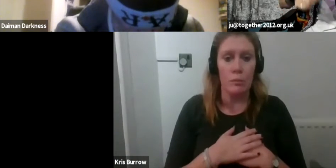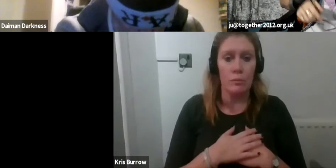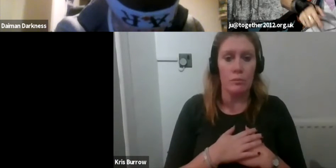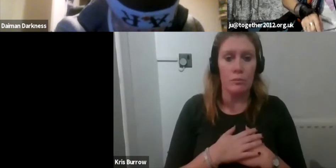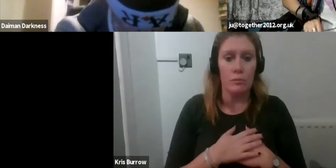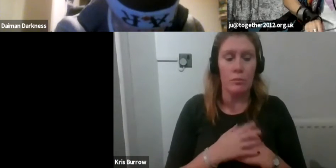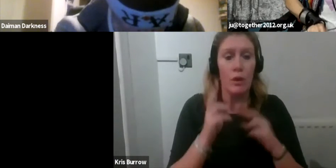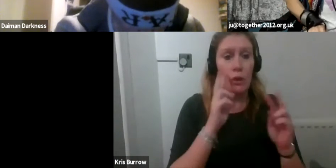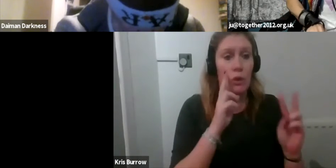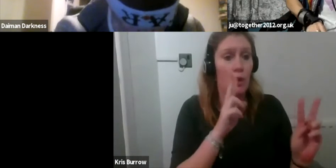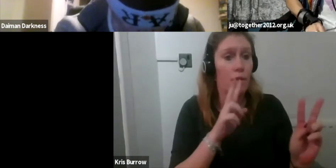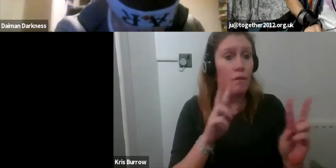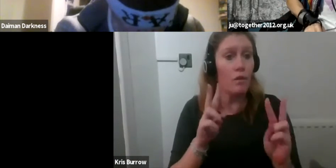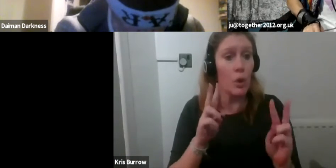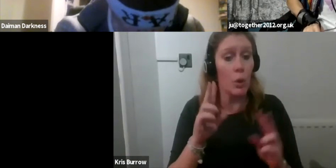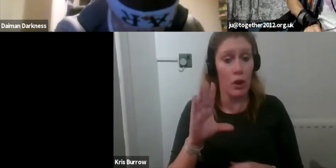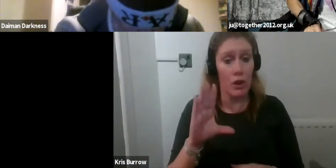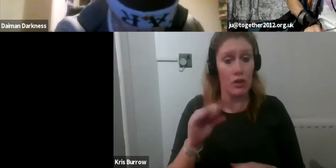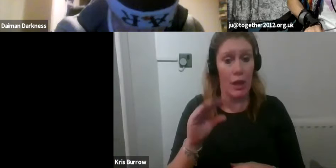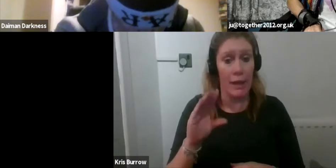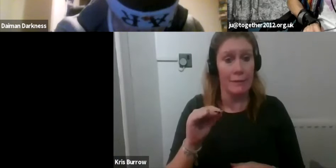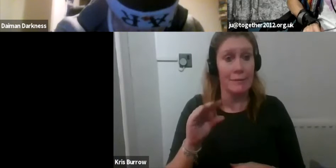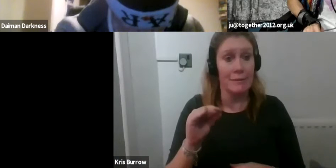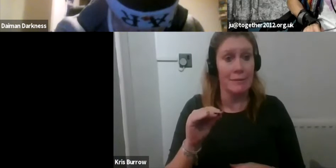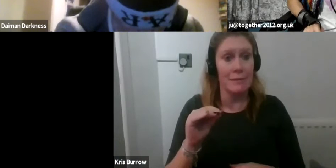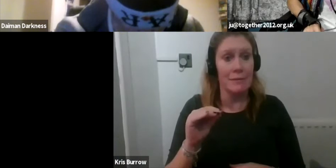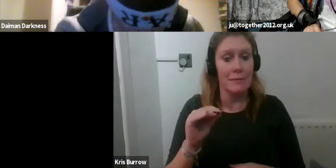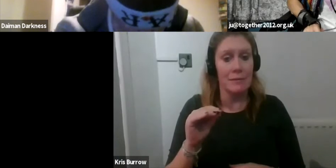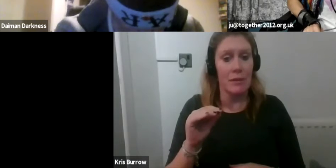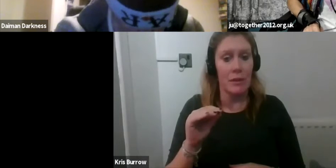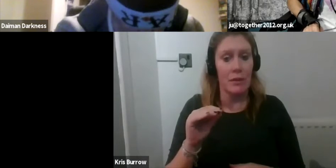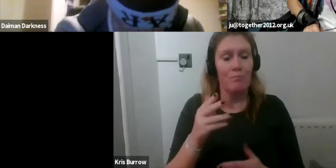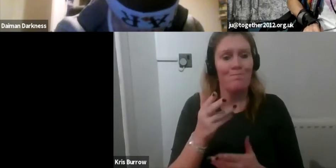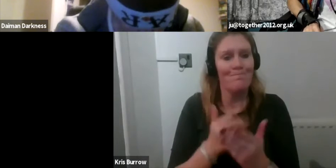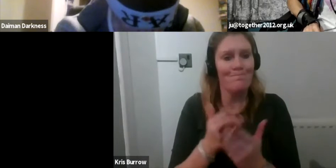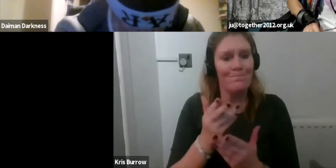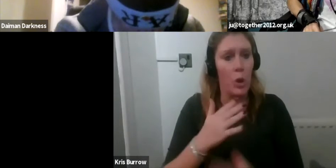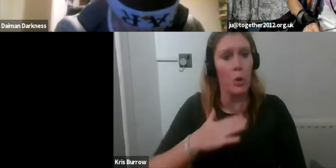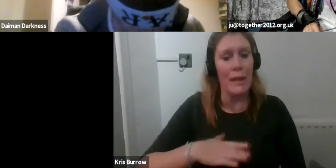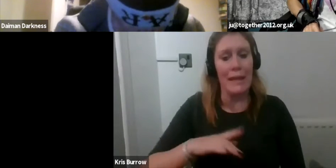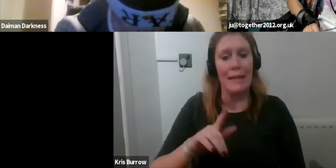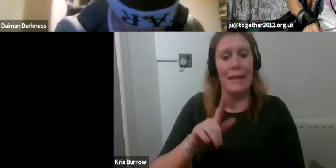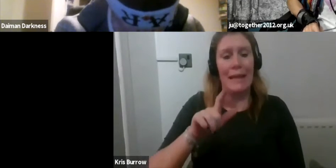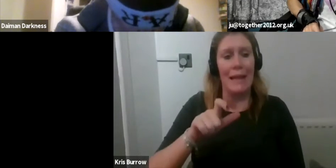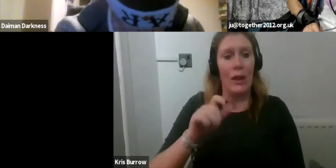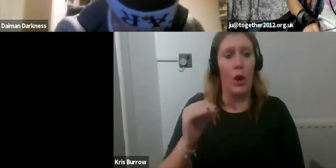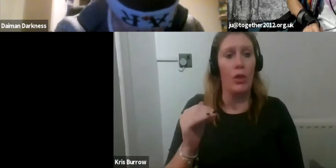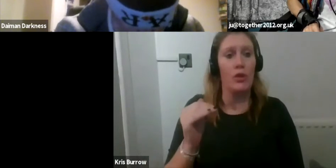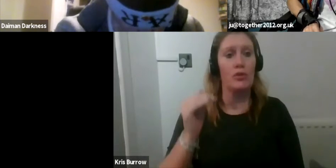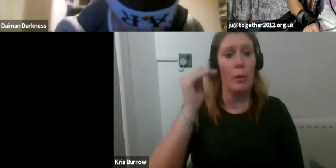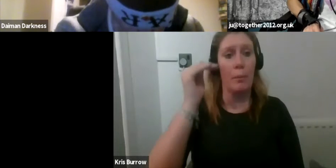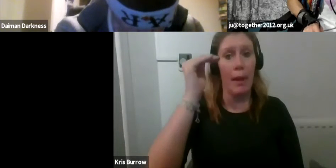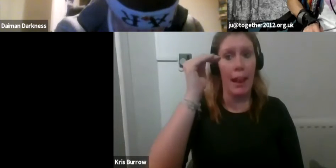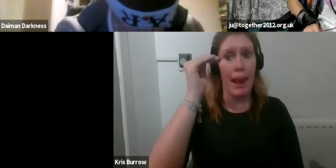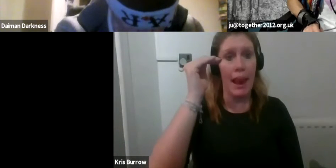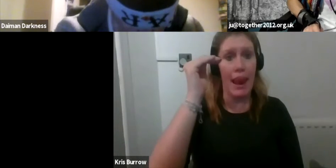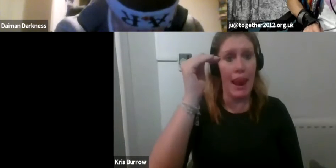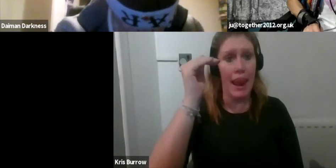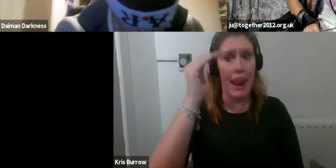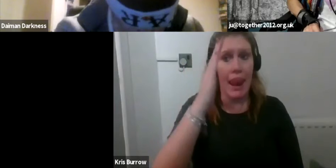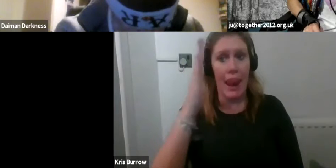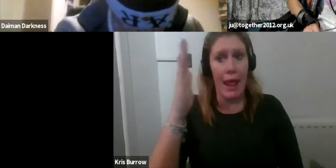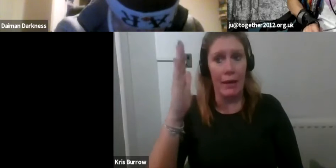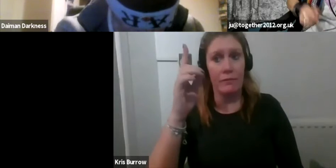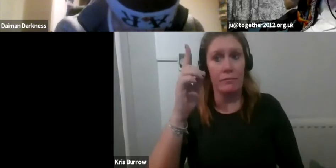the chat, you need to go to the top left hand of your screen, click on view, and click on